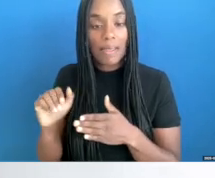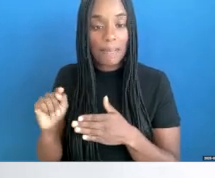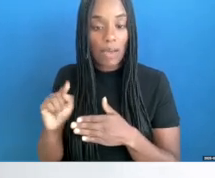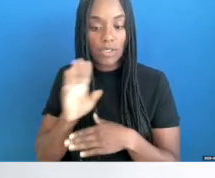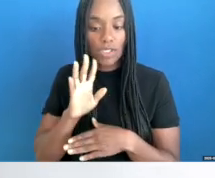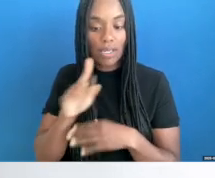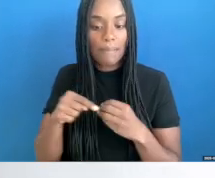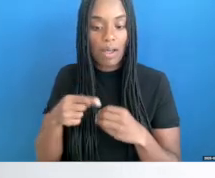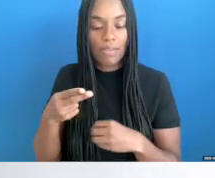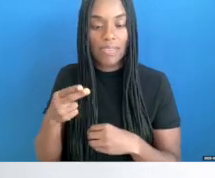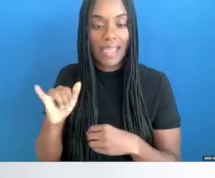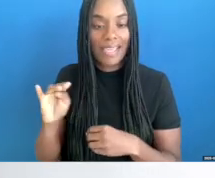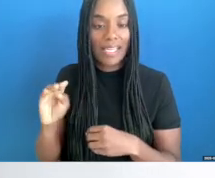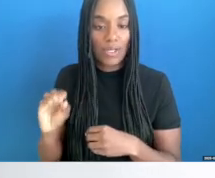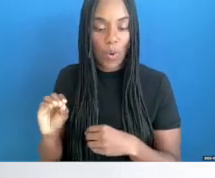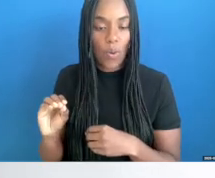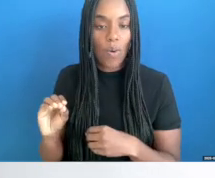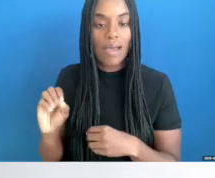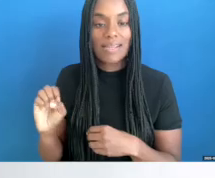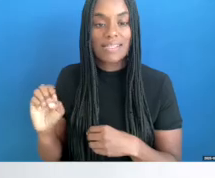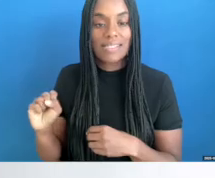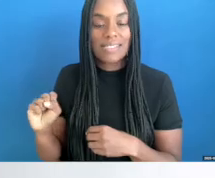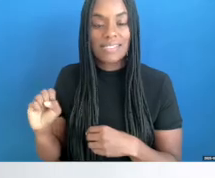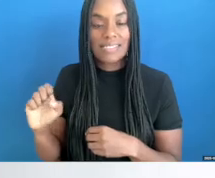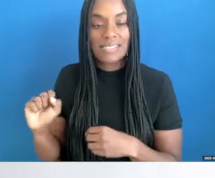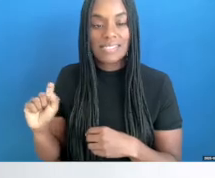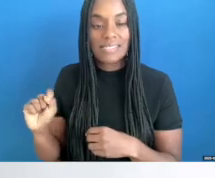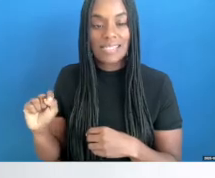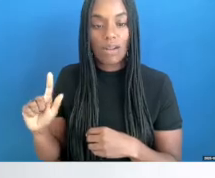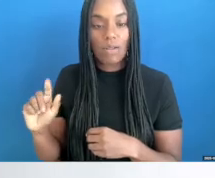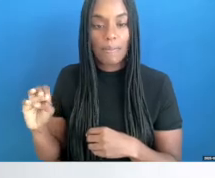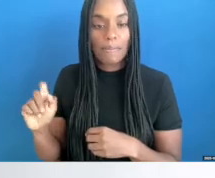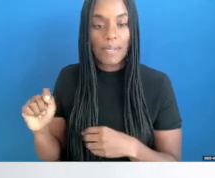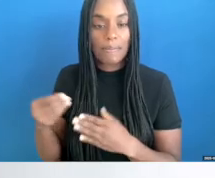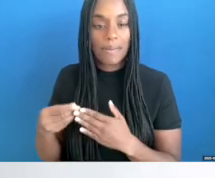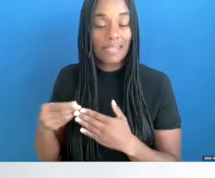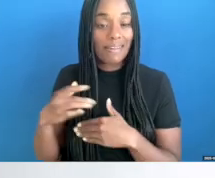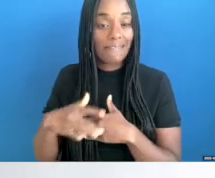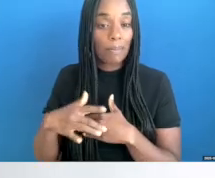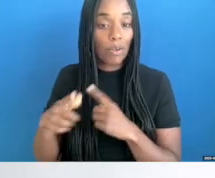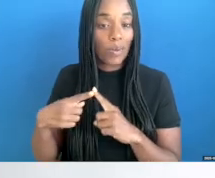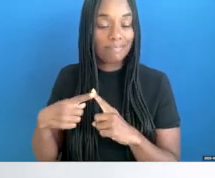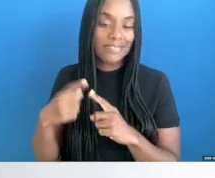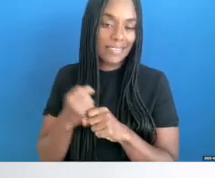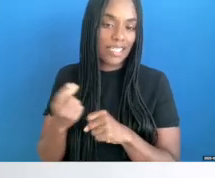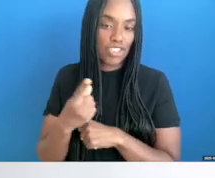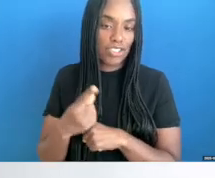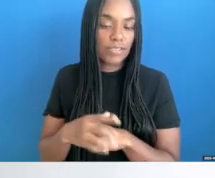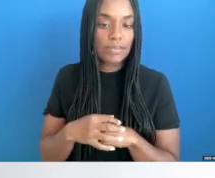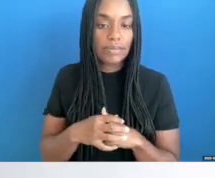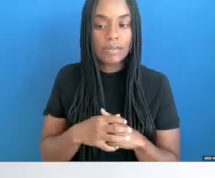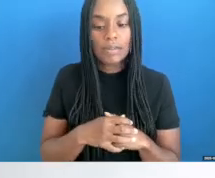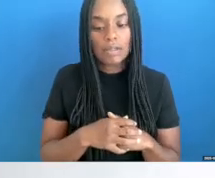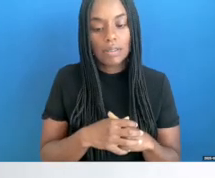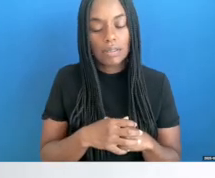money, that will not be available until after probably sometime next year.